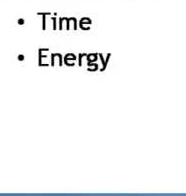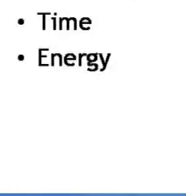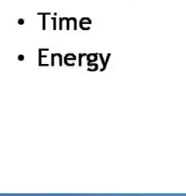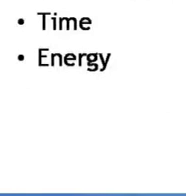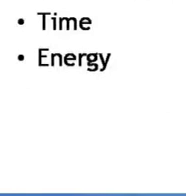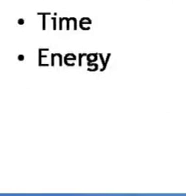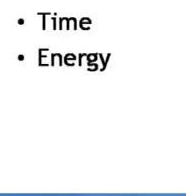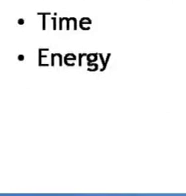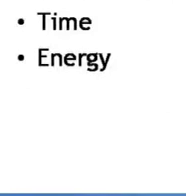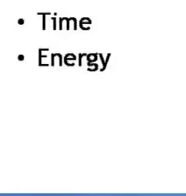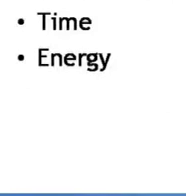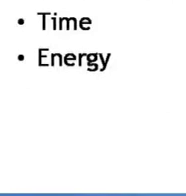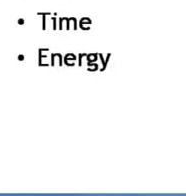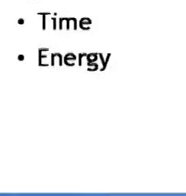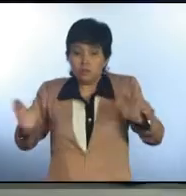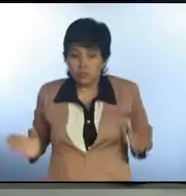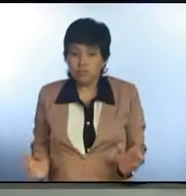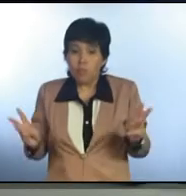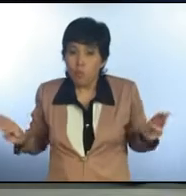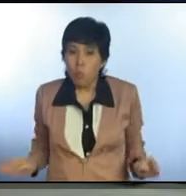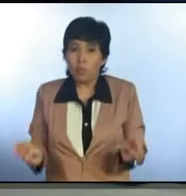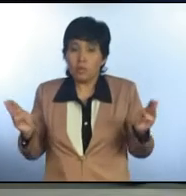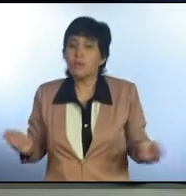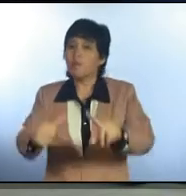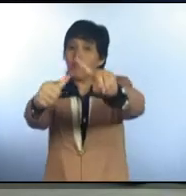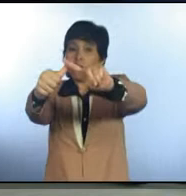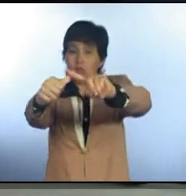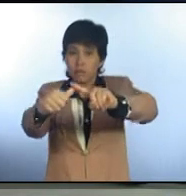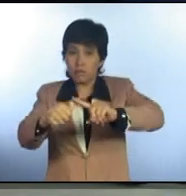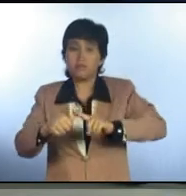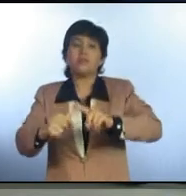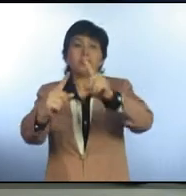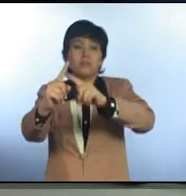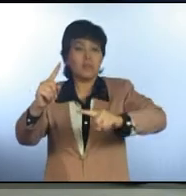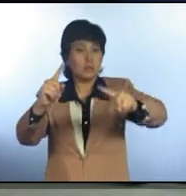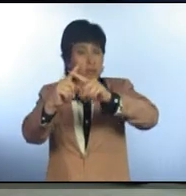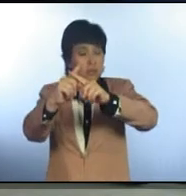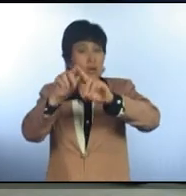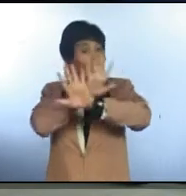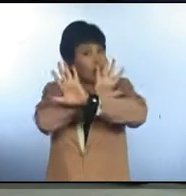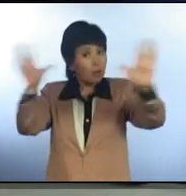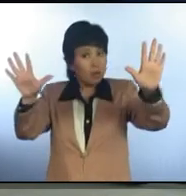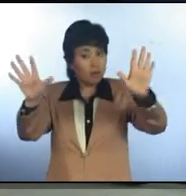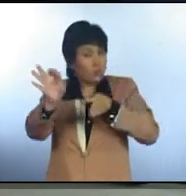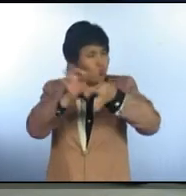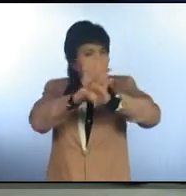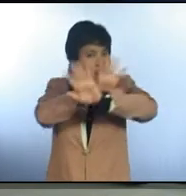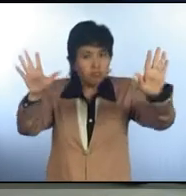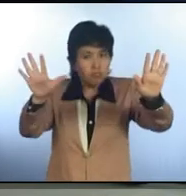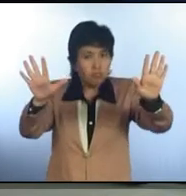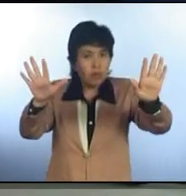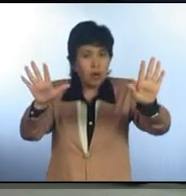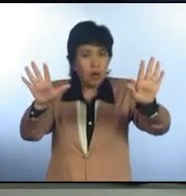clear, time, and also motivated. Now, the first one, when you are clear of something, when